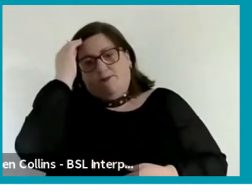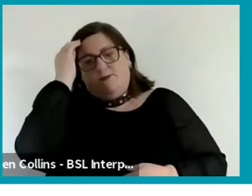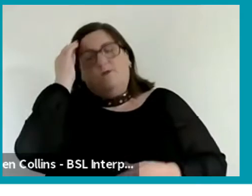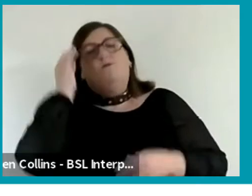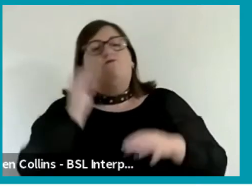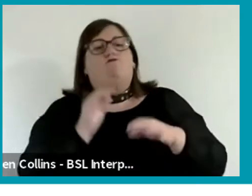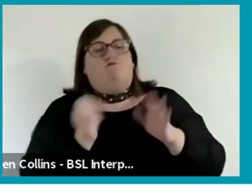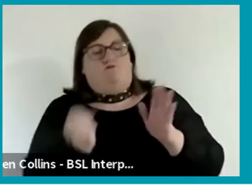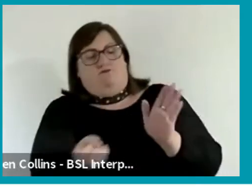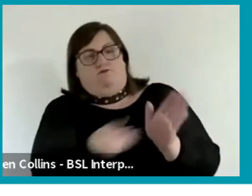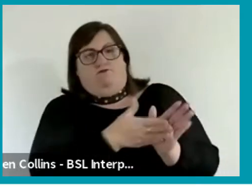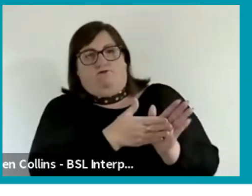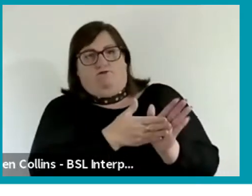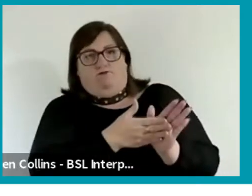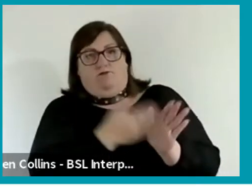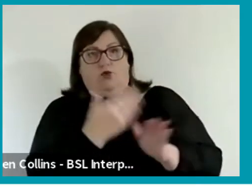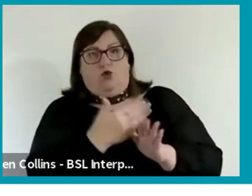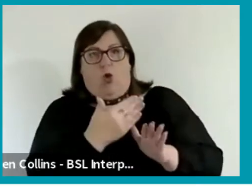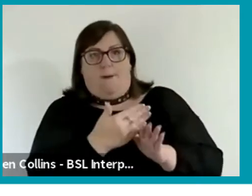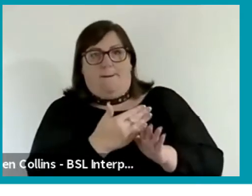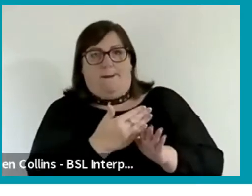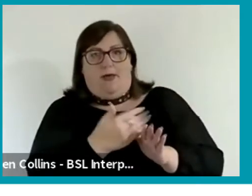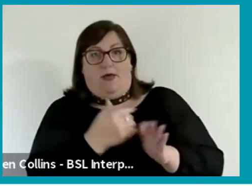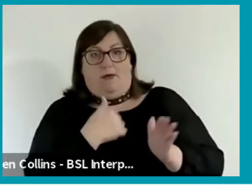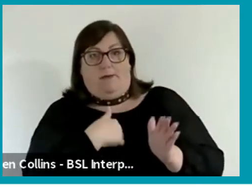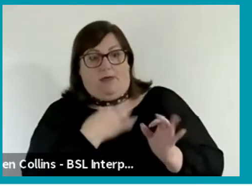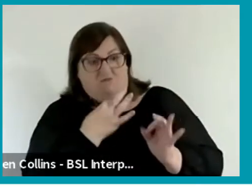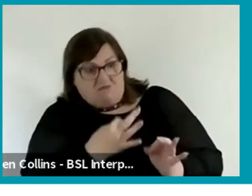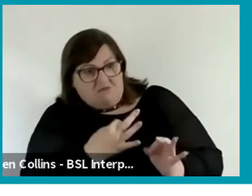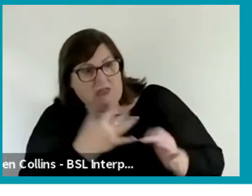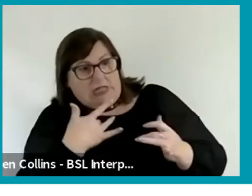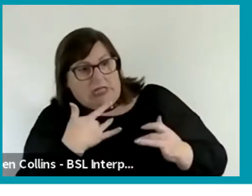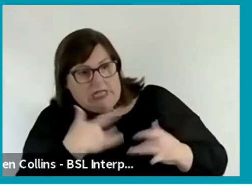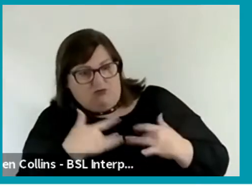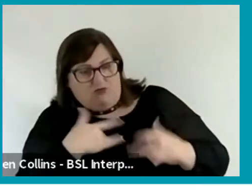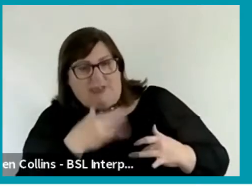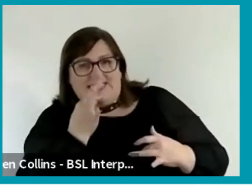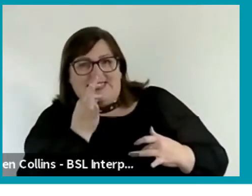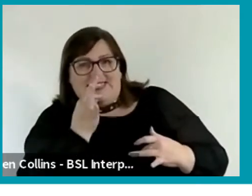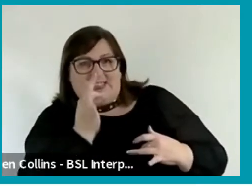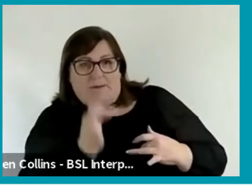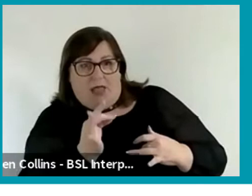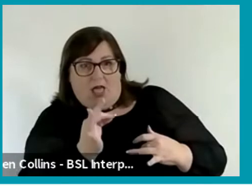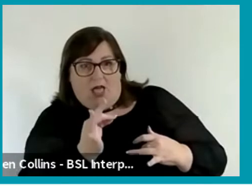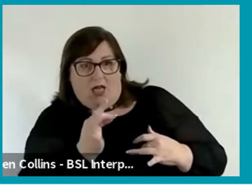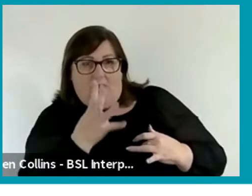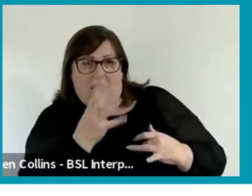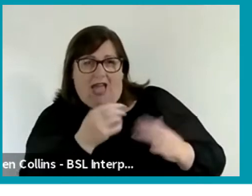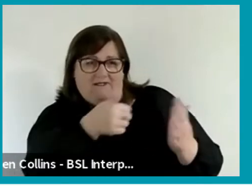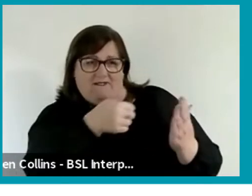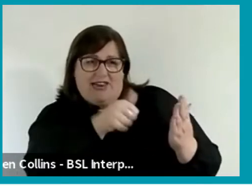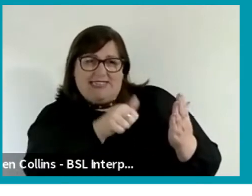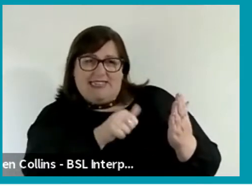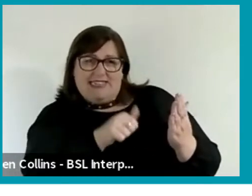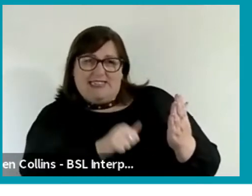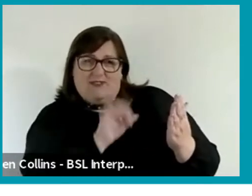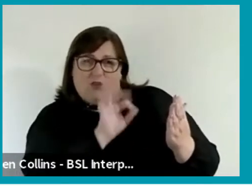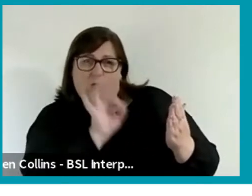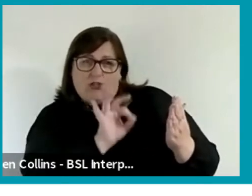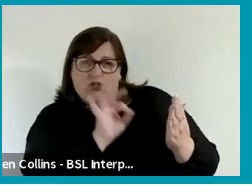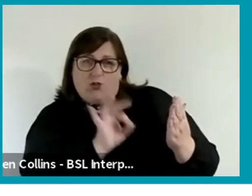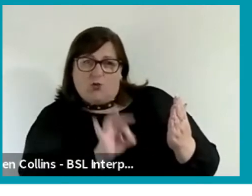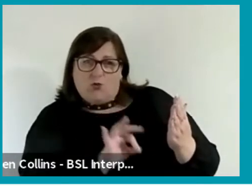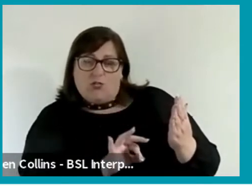apply, is it then the list of questions that will come up and I answer the questions? Yes, you'll be redirected to